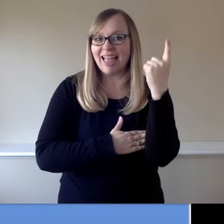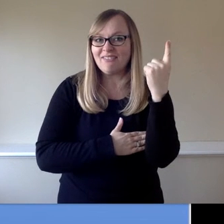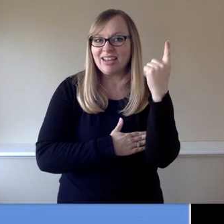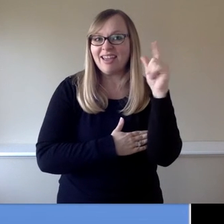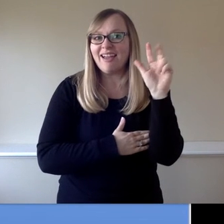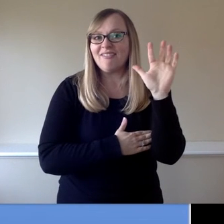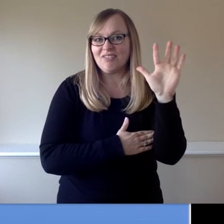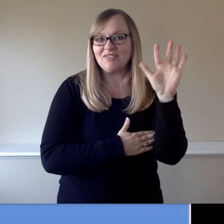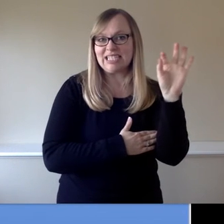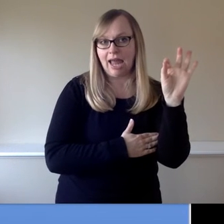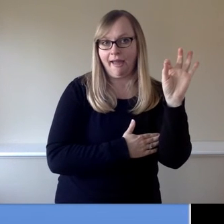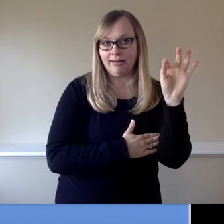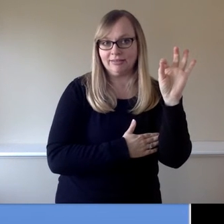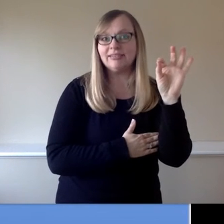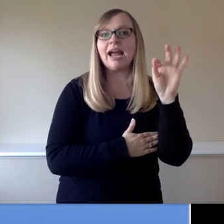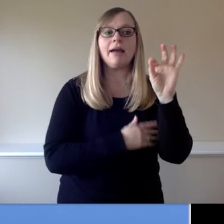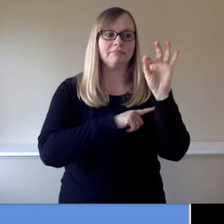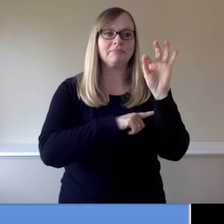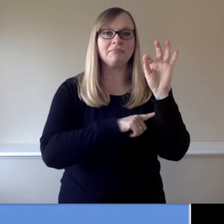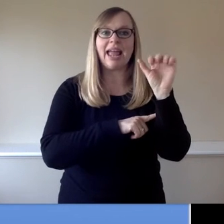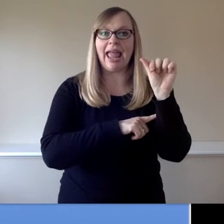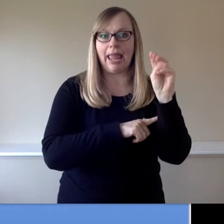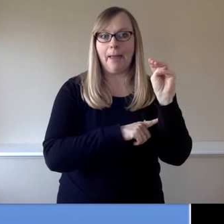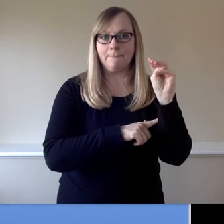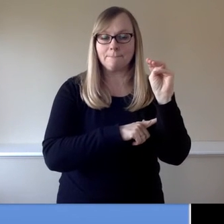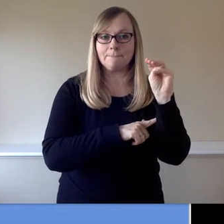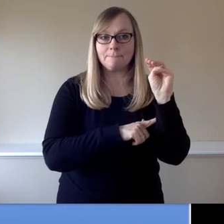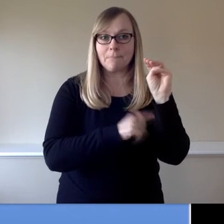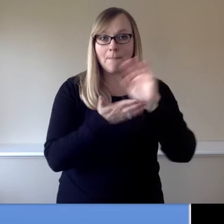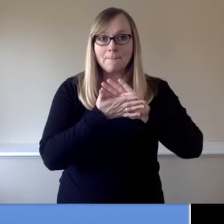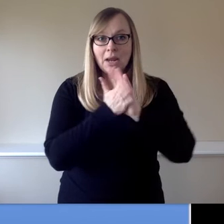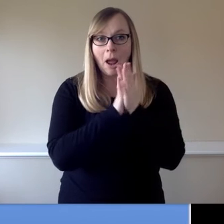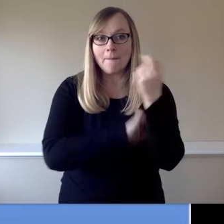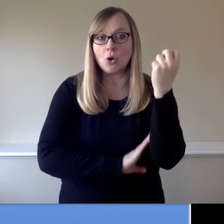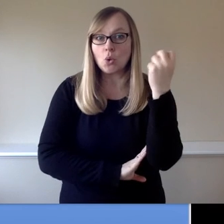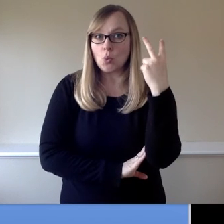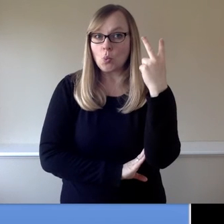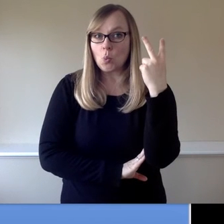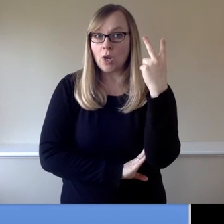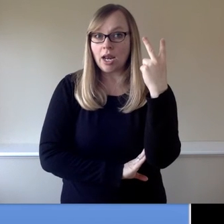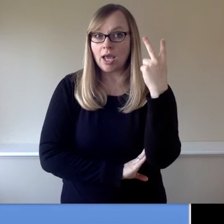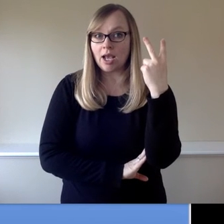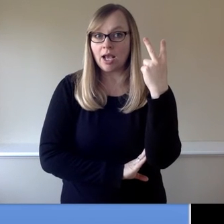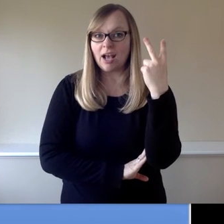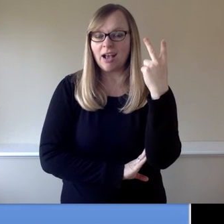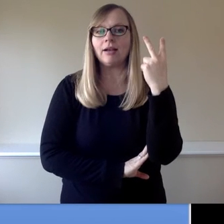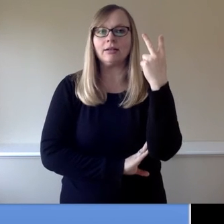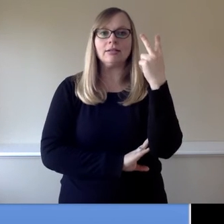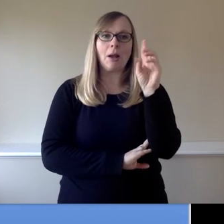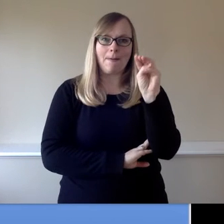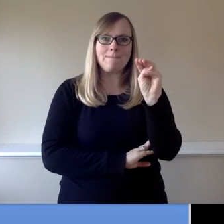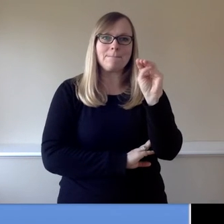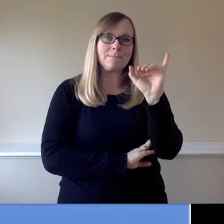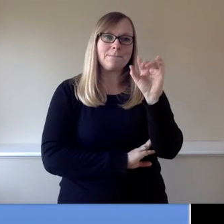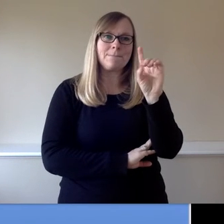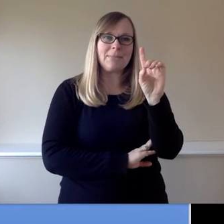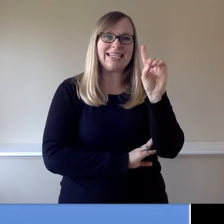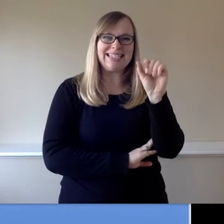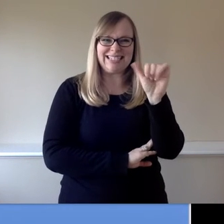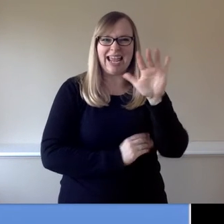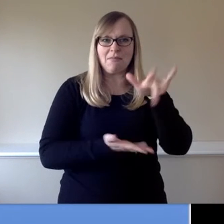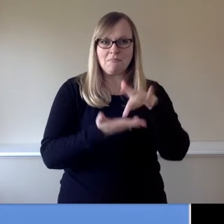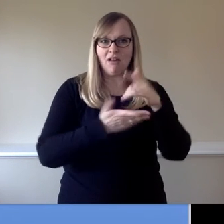11:59 in the morning is AM. When it gets to be noon or midday, it switches to